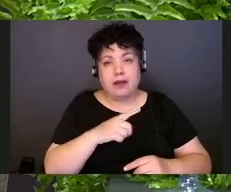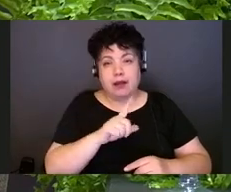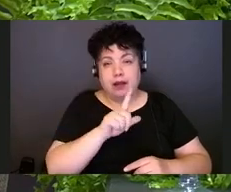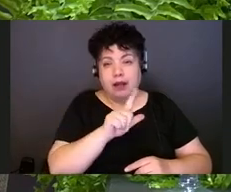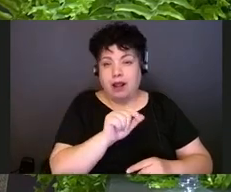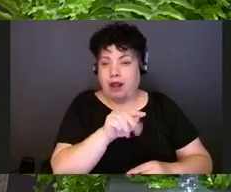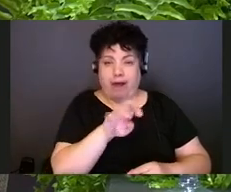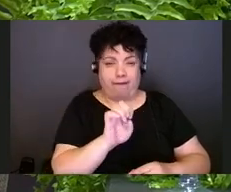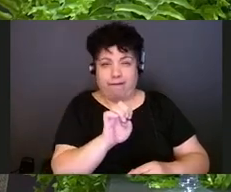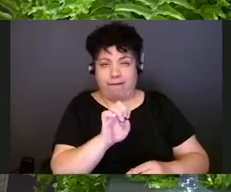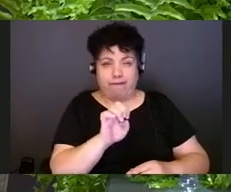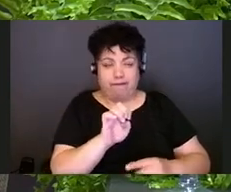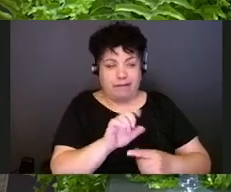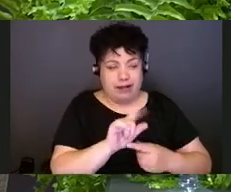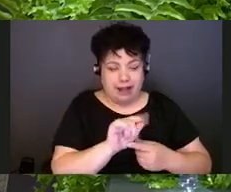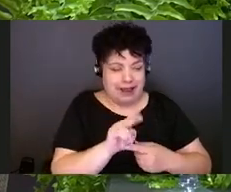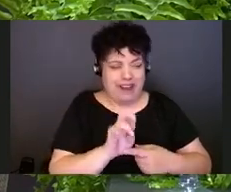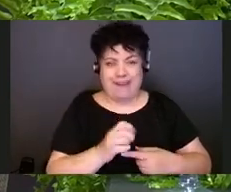I love, I feel so good.